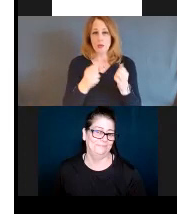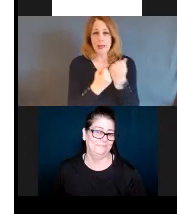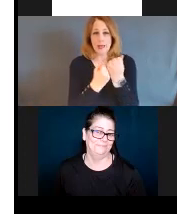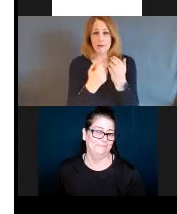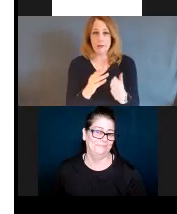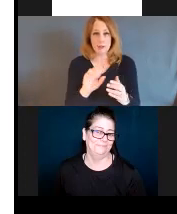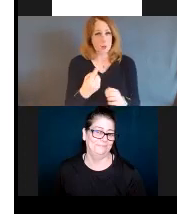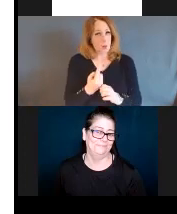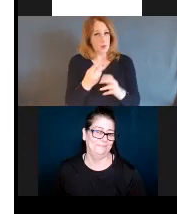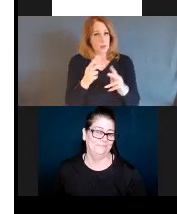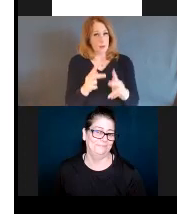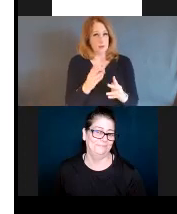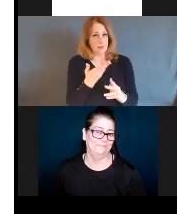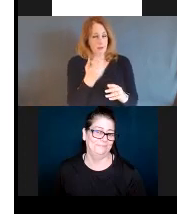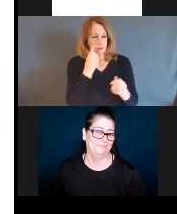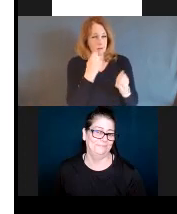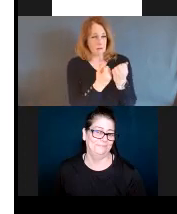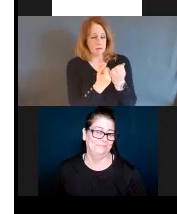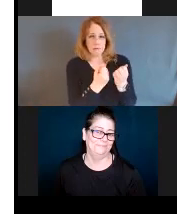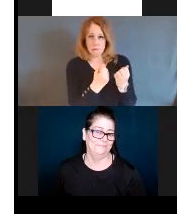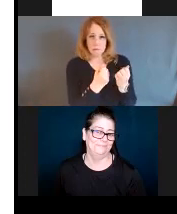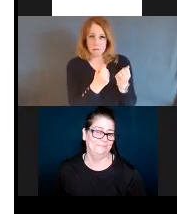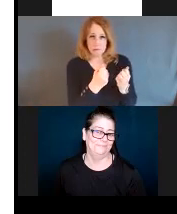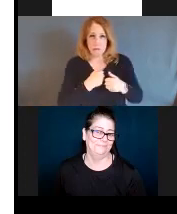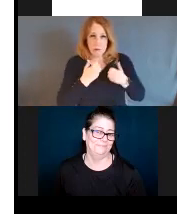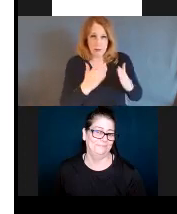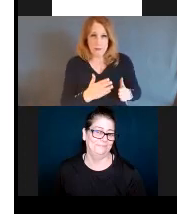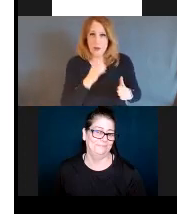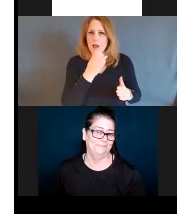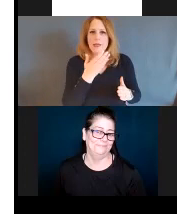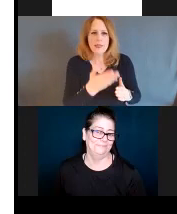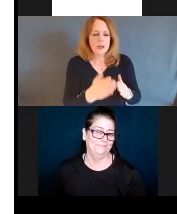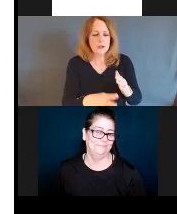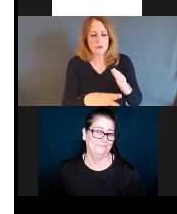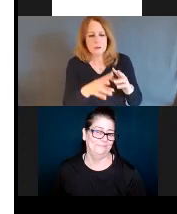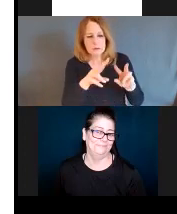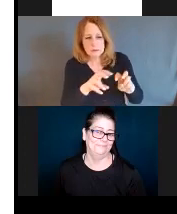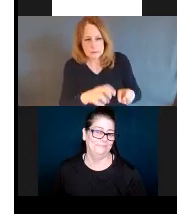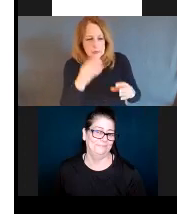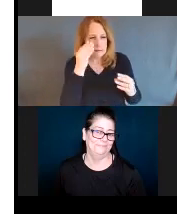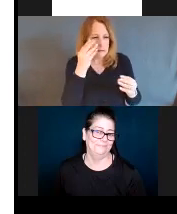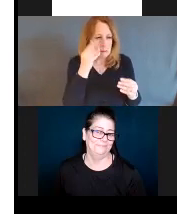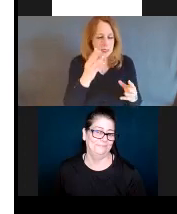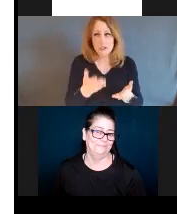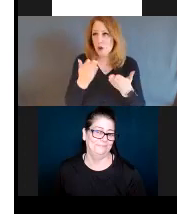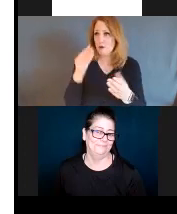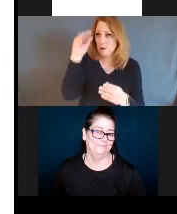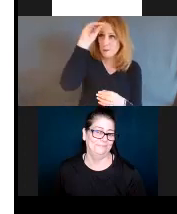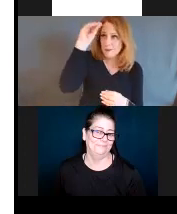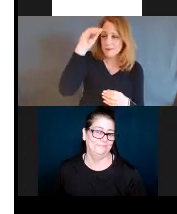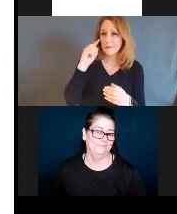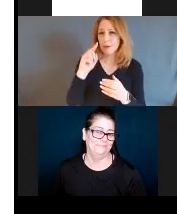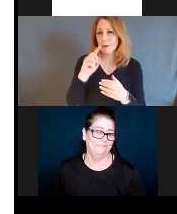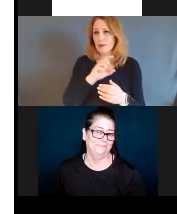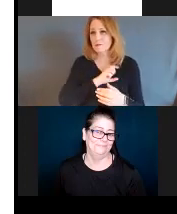just for the survivor. You're not there to investigate. You're not there to offer opinions to law enforcement or hospital staff. You're not